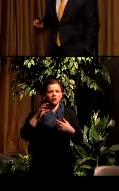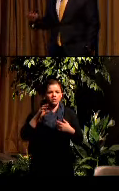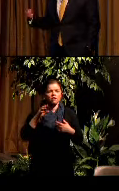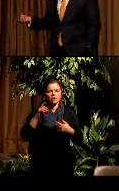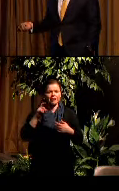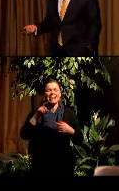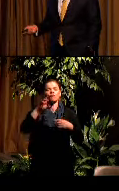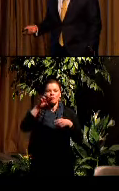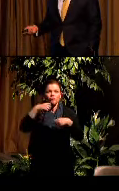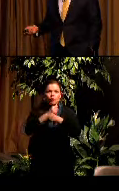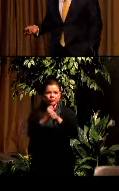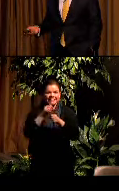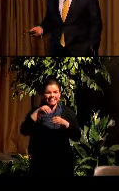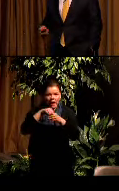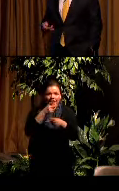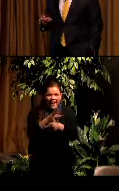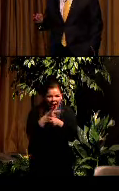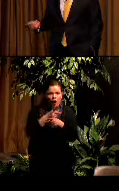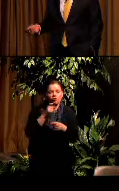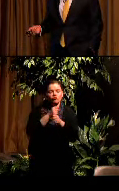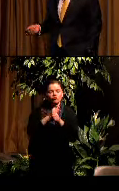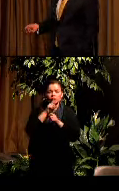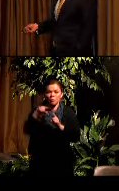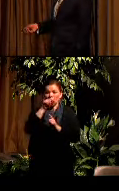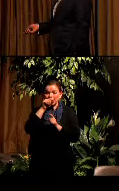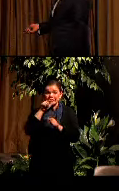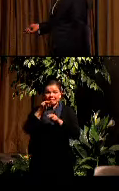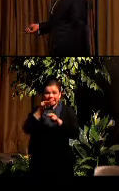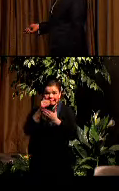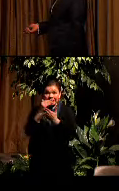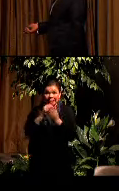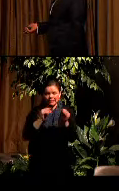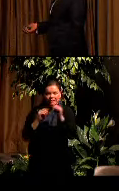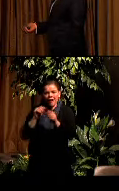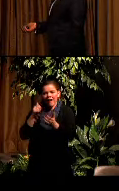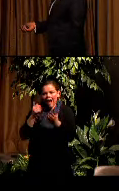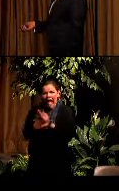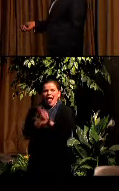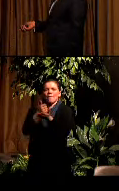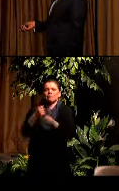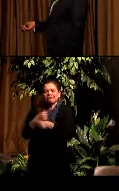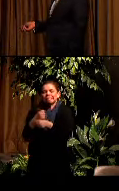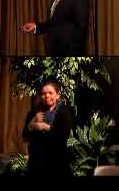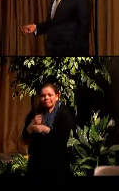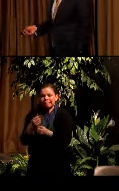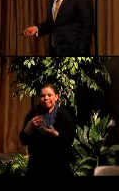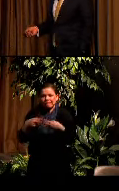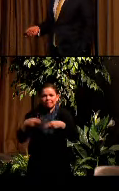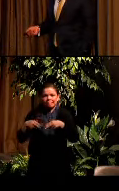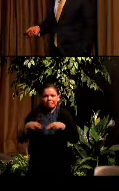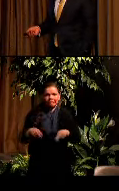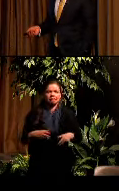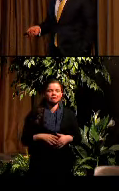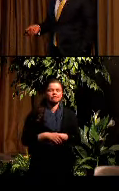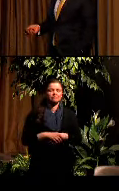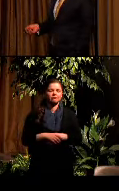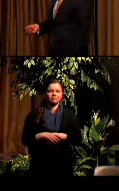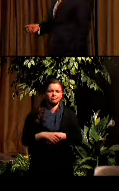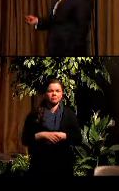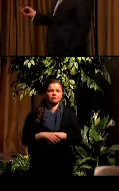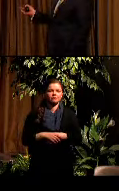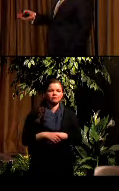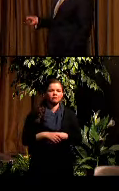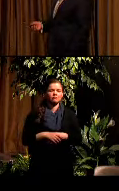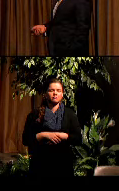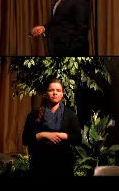honeycreeper, these are remarkable species. They're just remarkable. And the Akea polau, I'm sure I mispronounced that, but